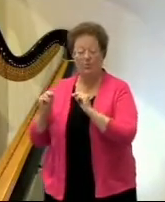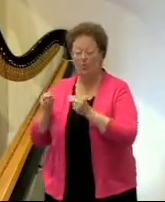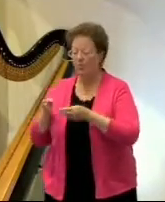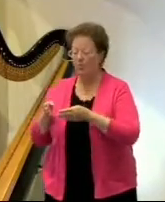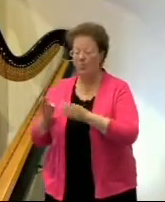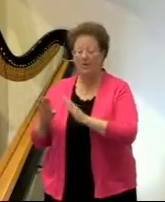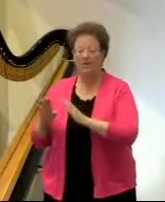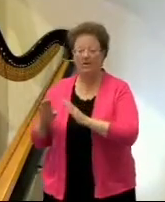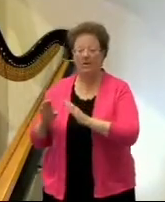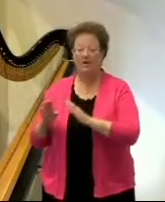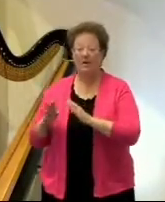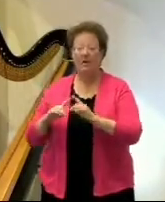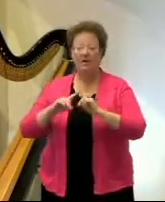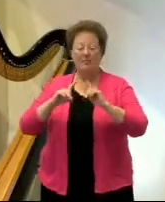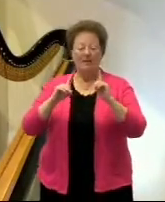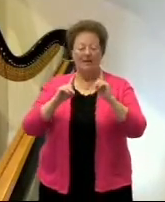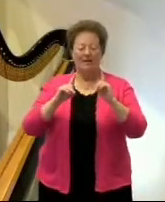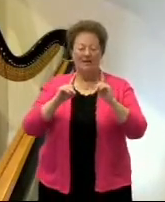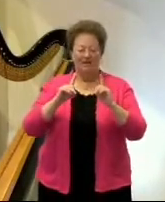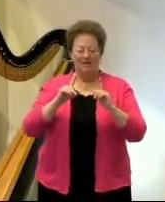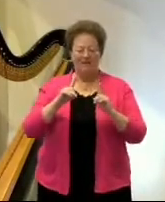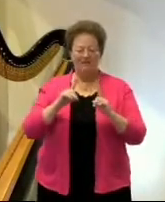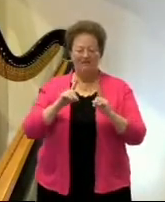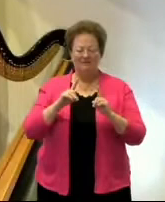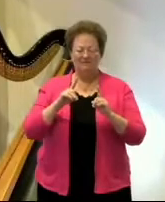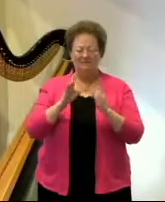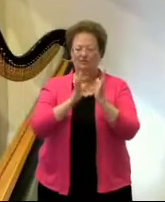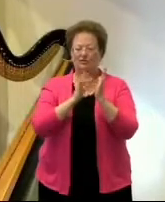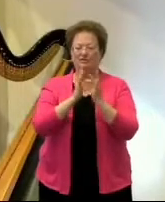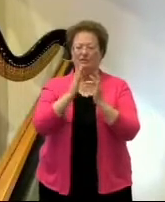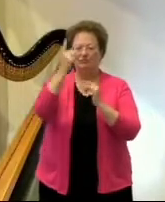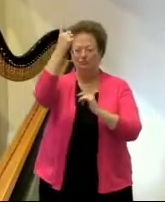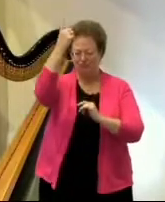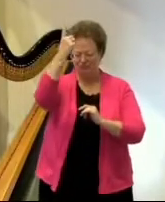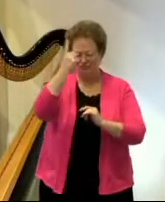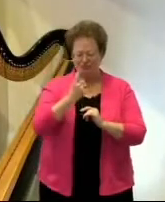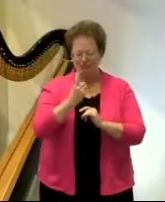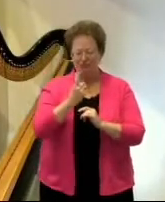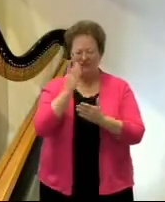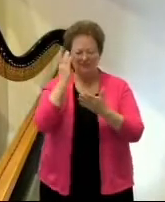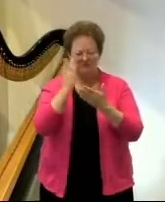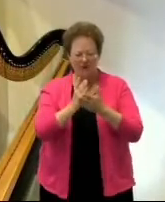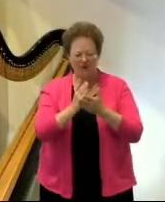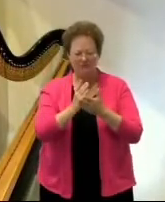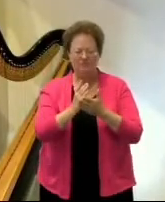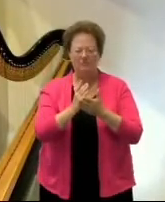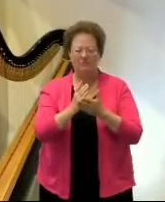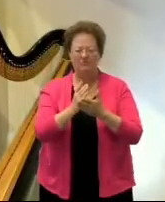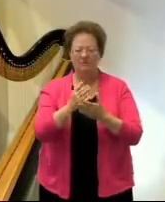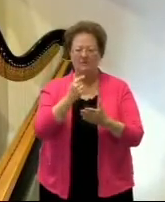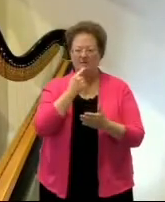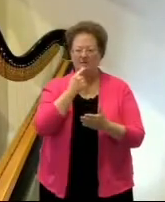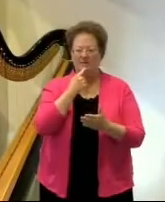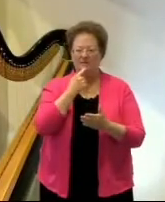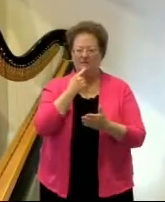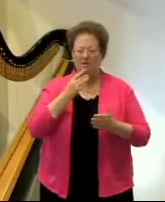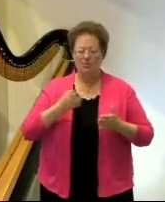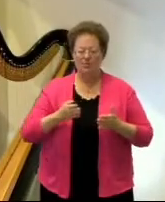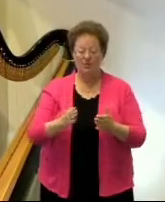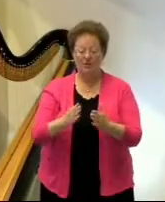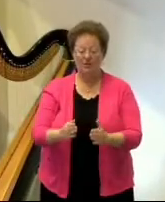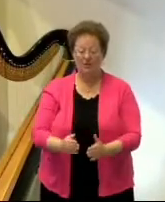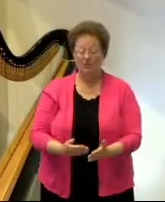Paul's conversion. He was confronted by the risen Christ, the same Christ who said, "I am the way and the